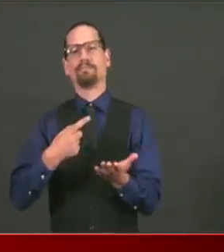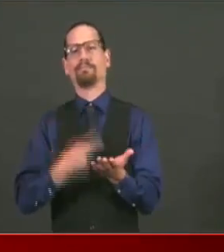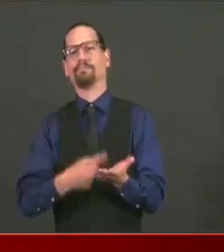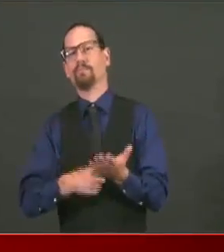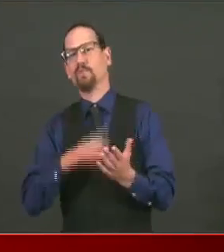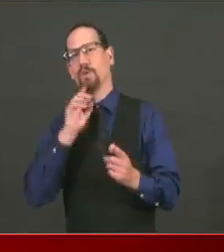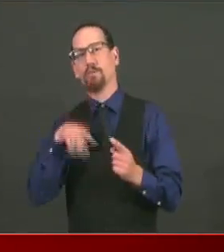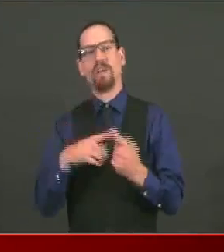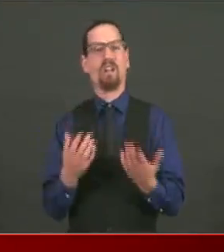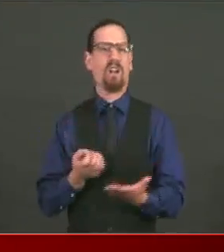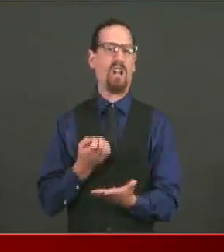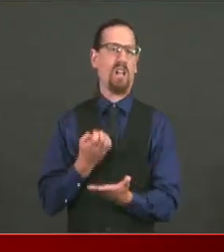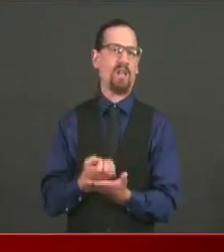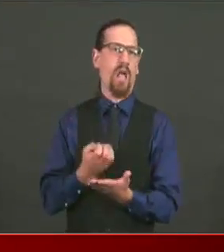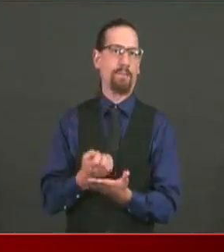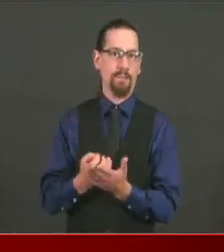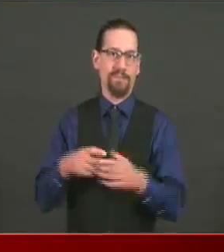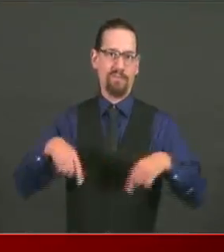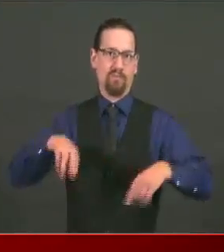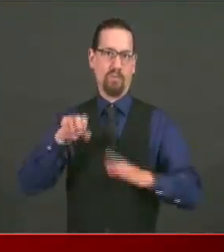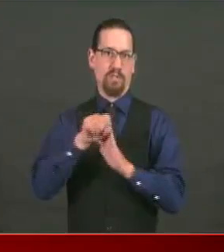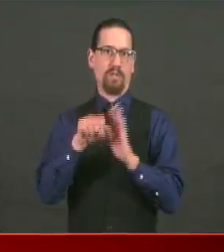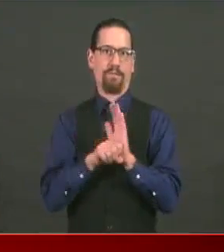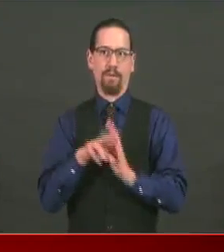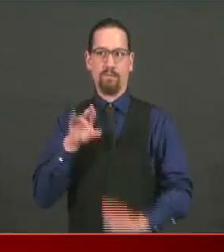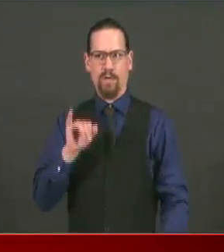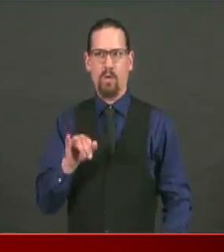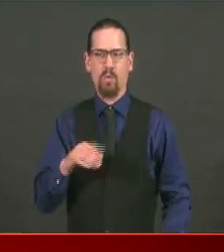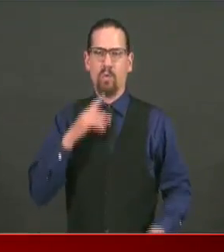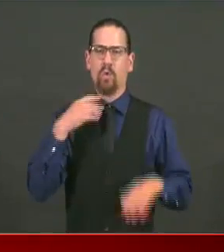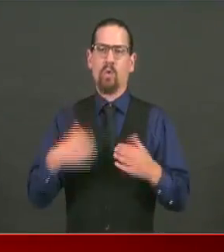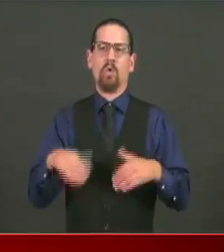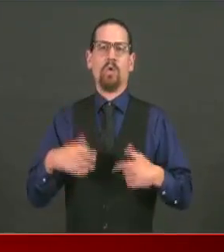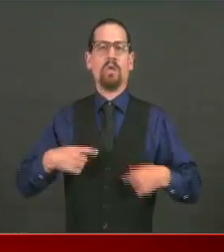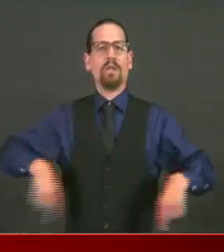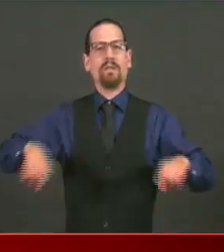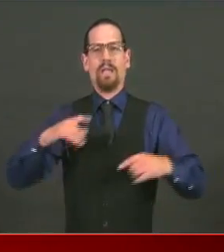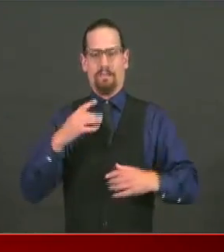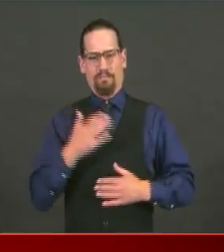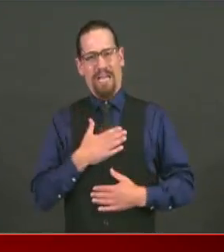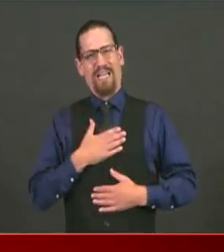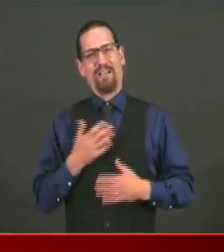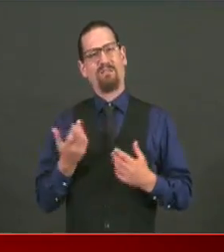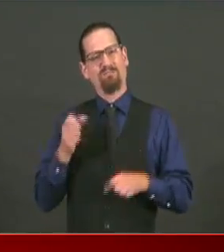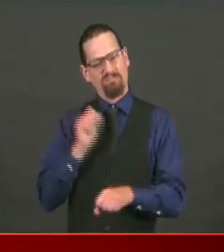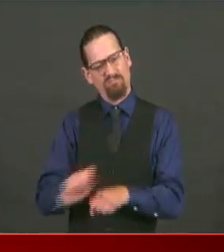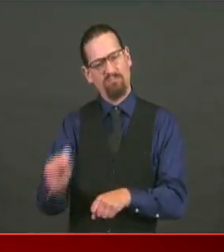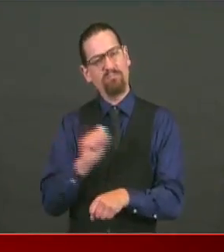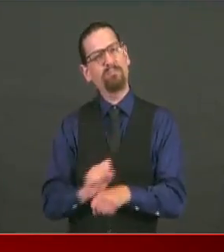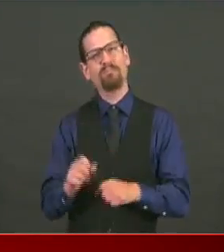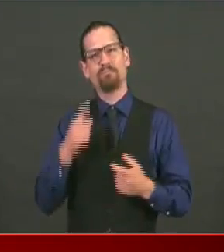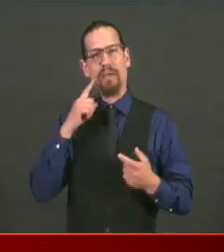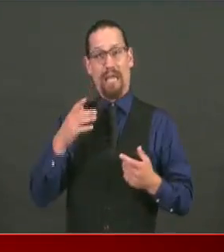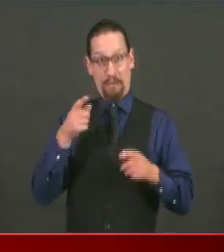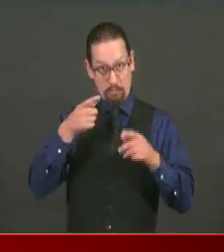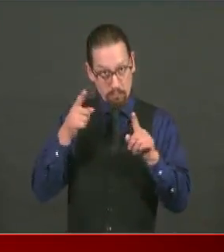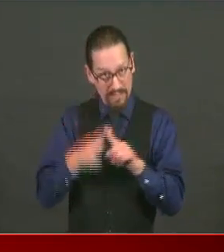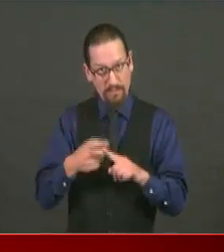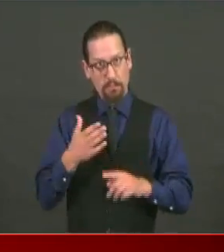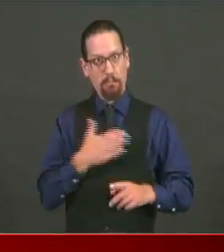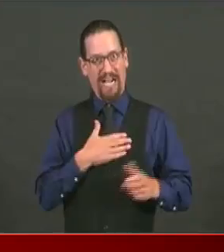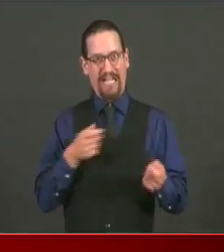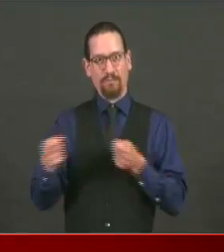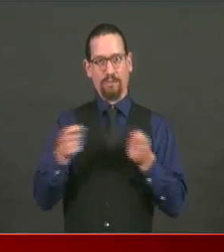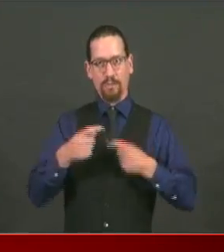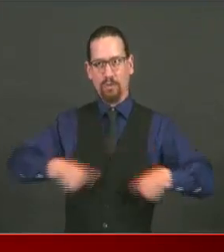the efforts that my administration has made and will make to better support our small